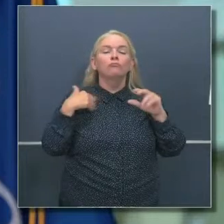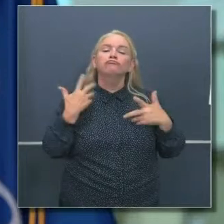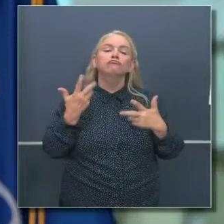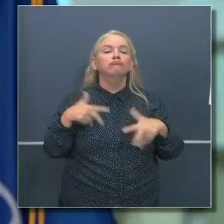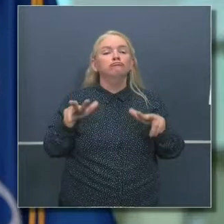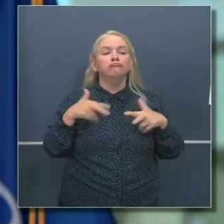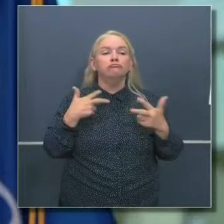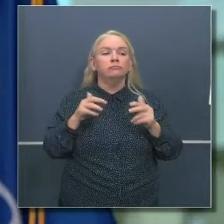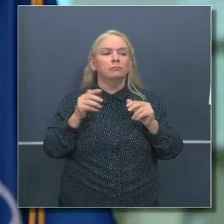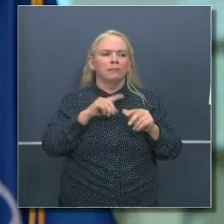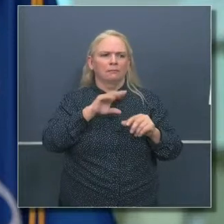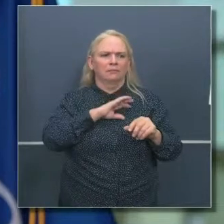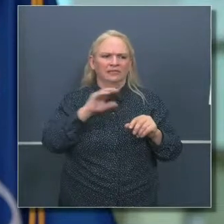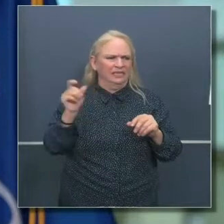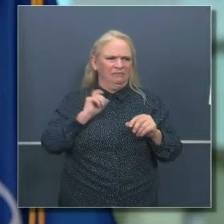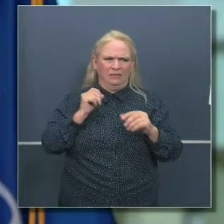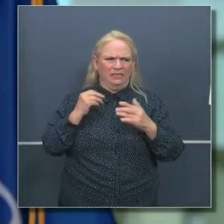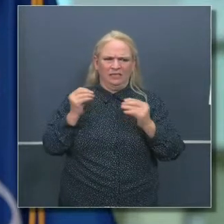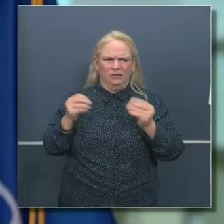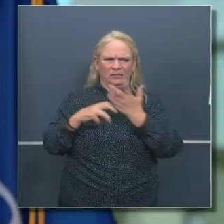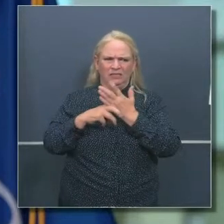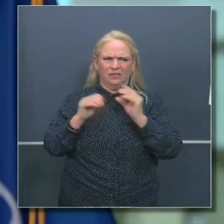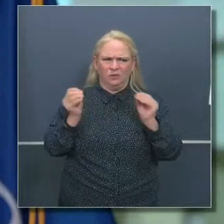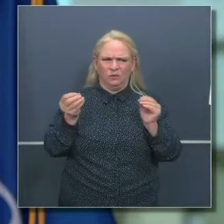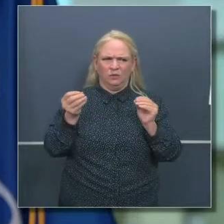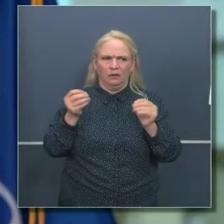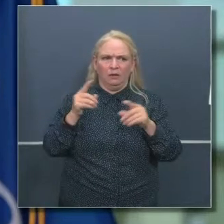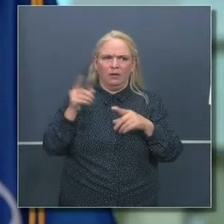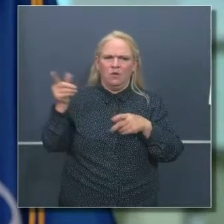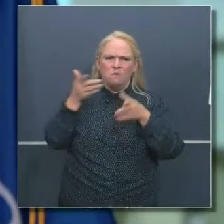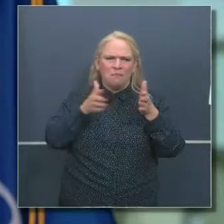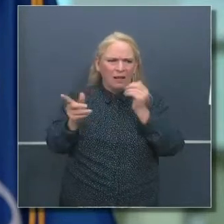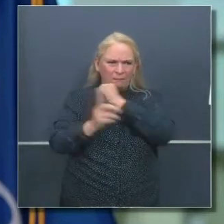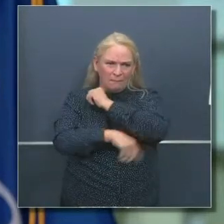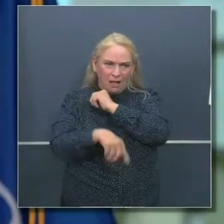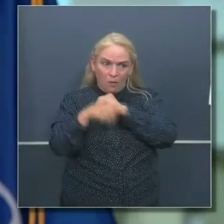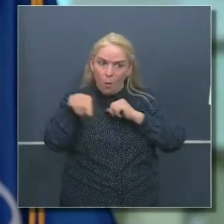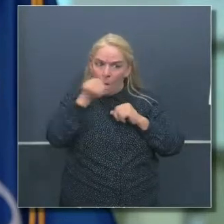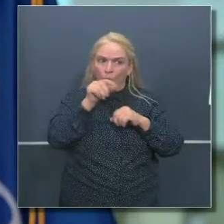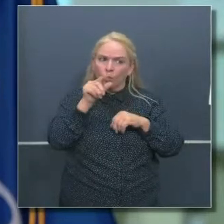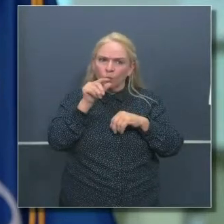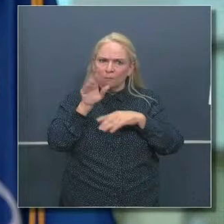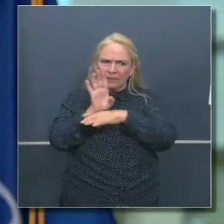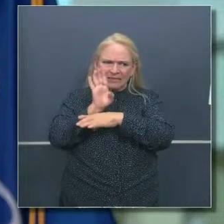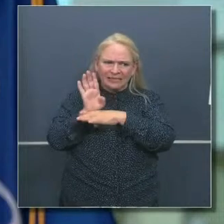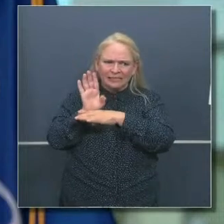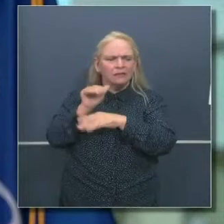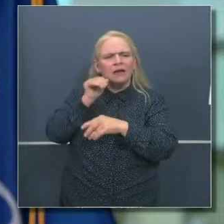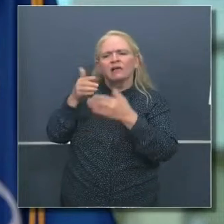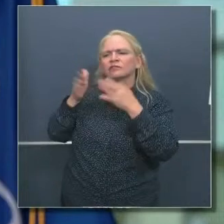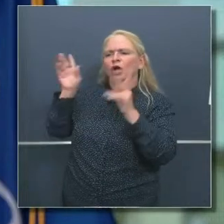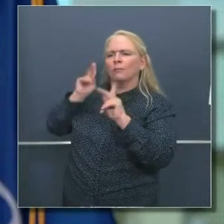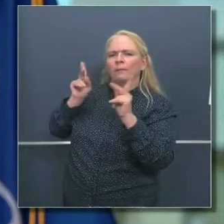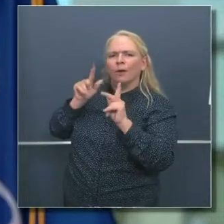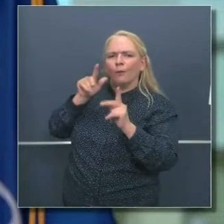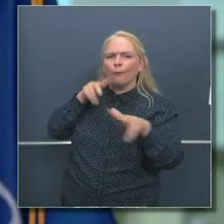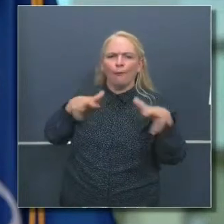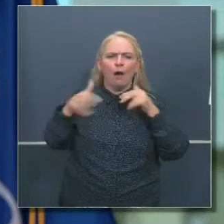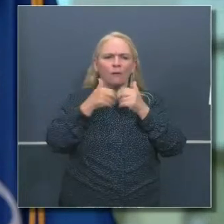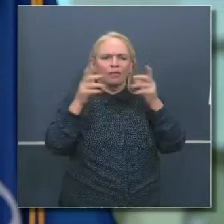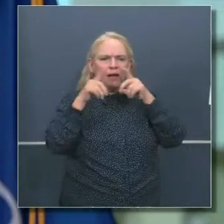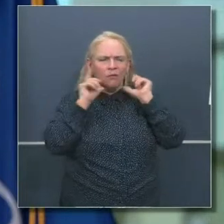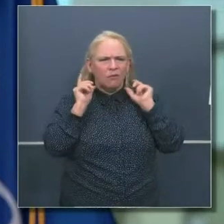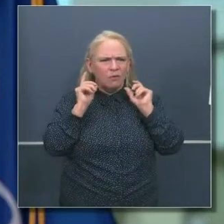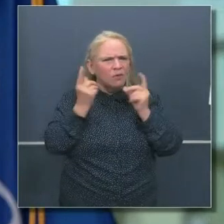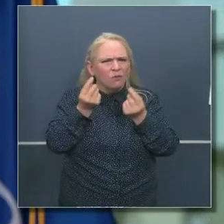of the consequence and onus is on the businesses, not the individual. Yeah, forgive me if you were led to that opinion yesterday. I went to